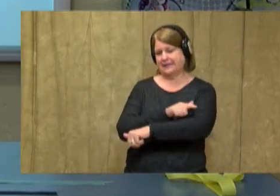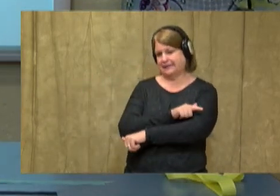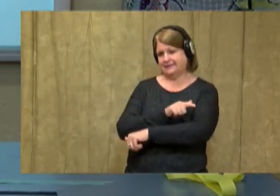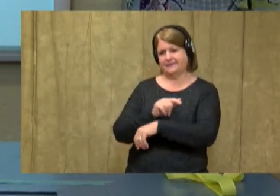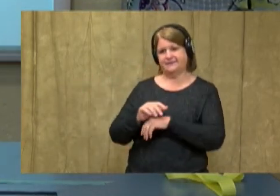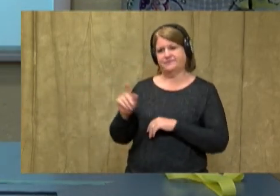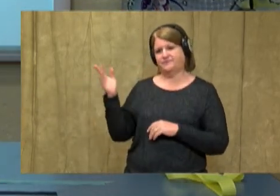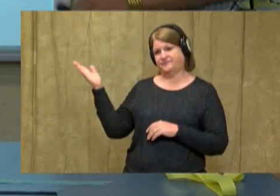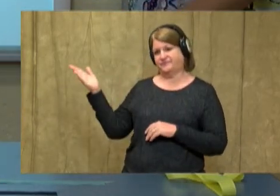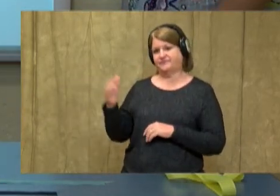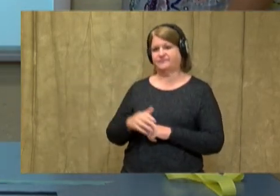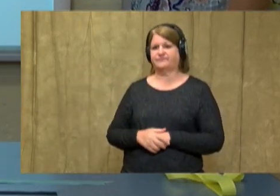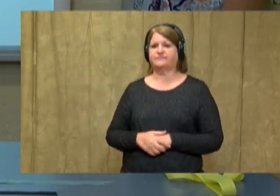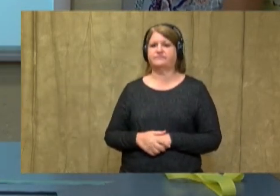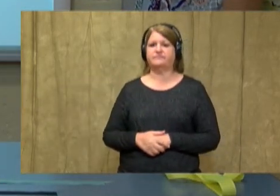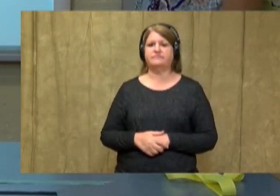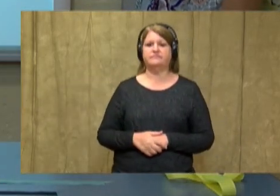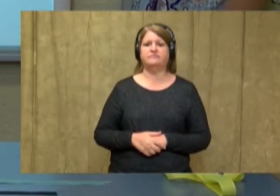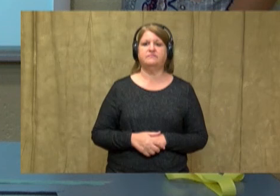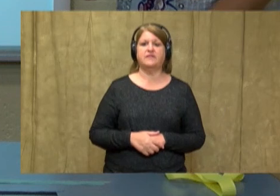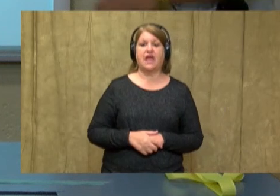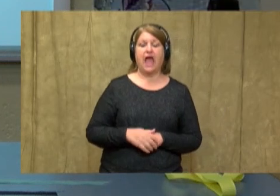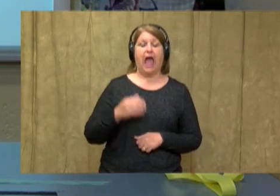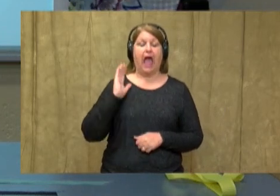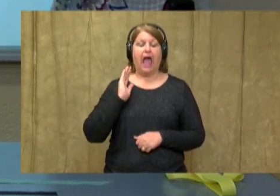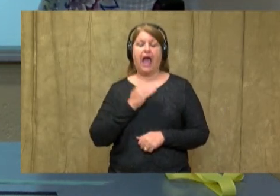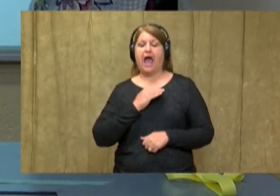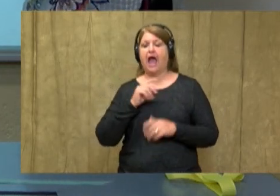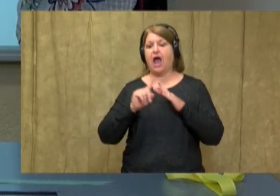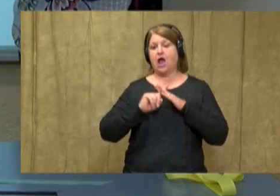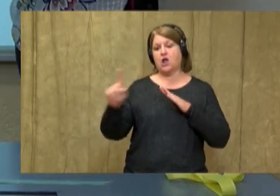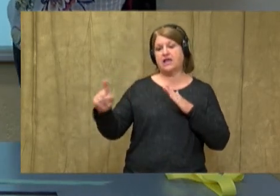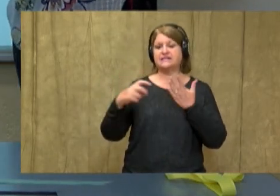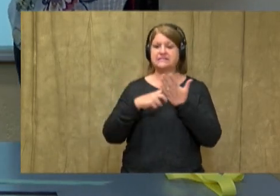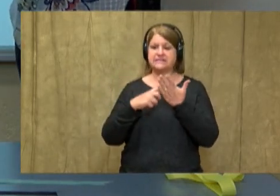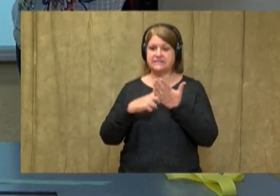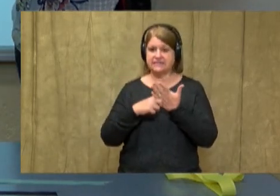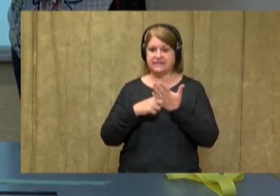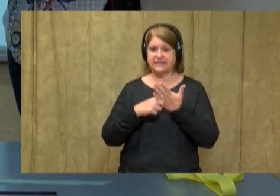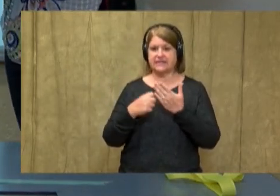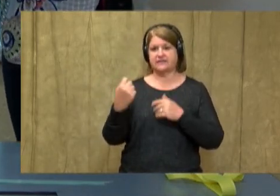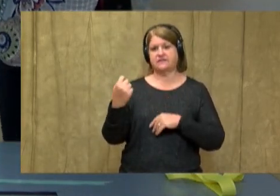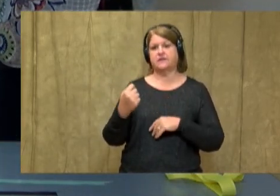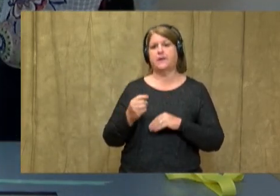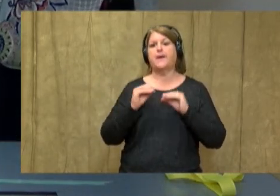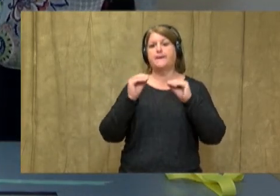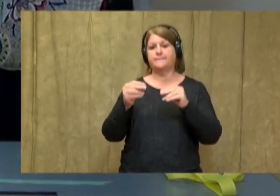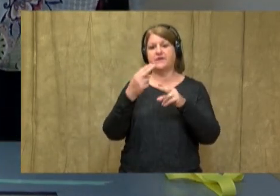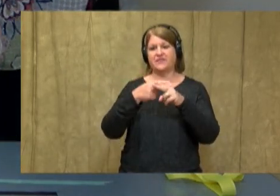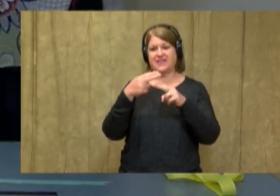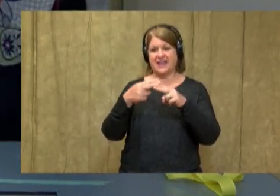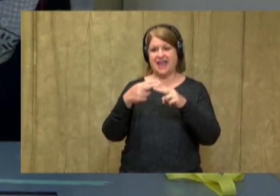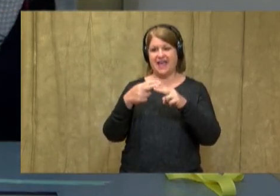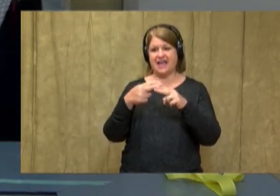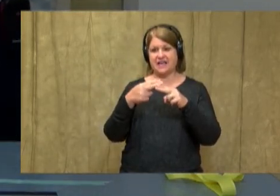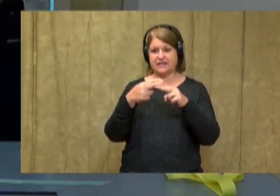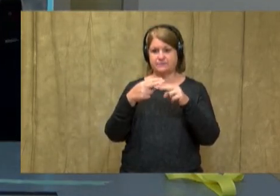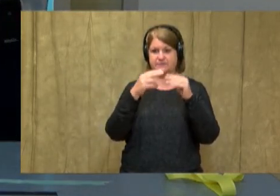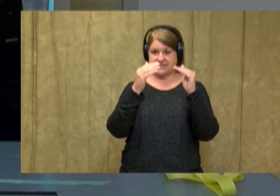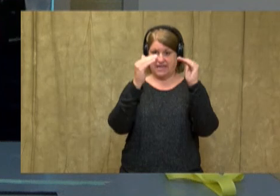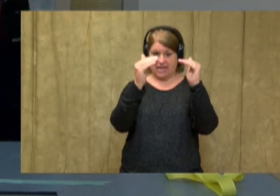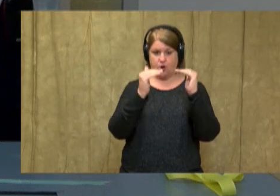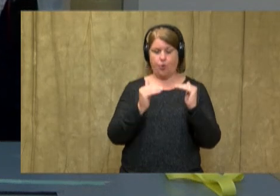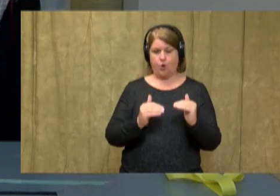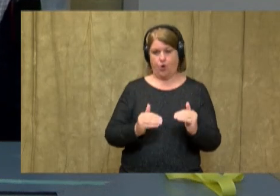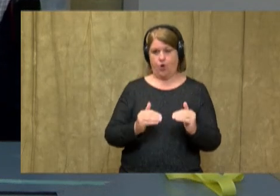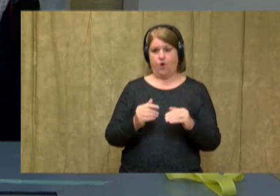All right, here's our exit ticket for the day. put the names in order from the